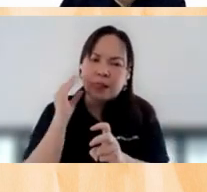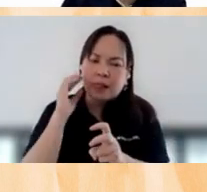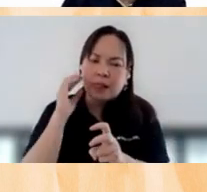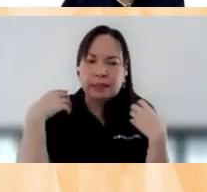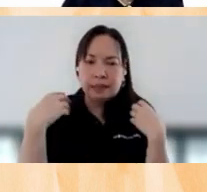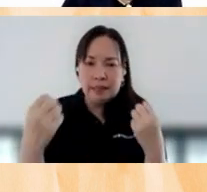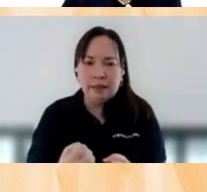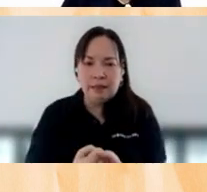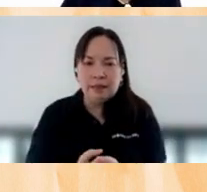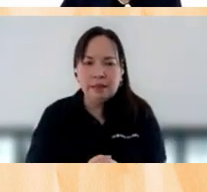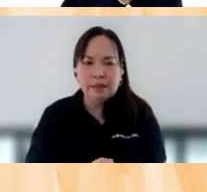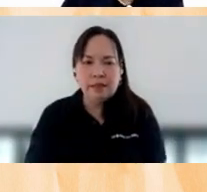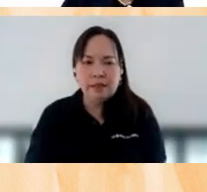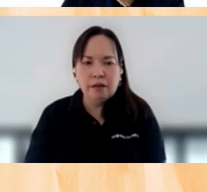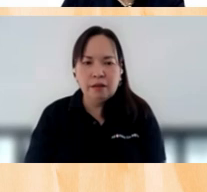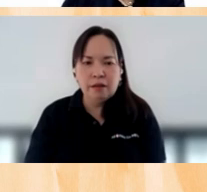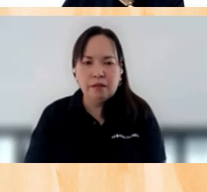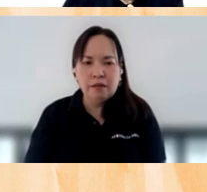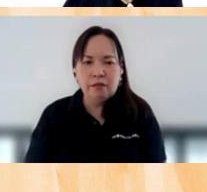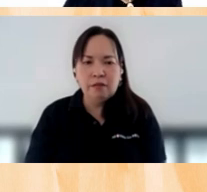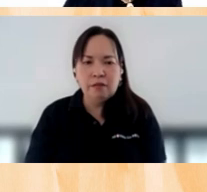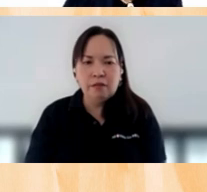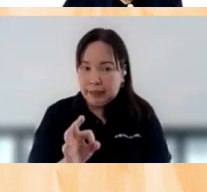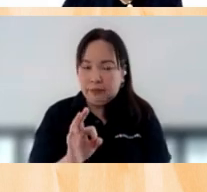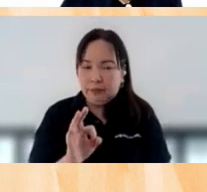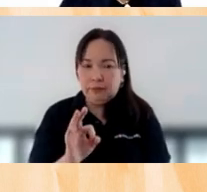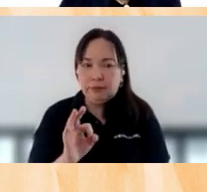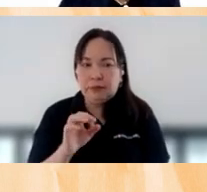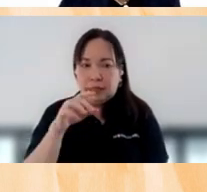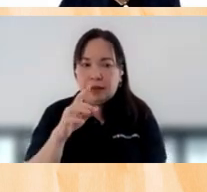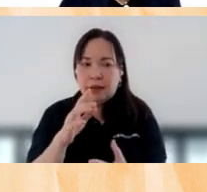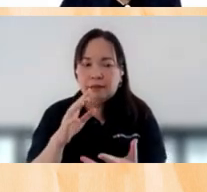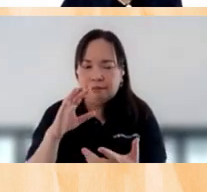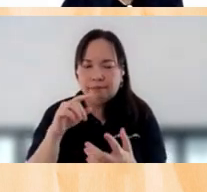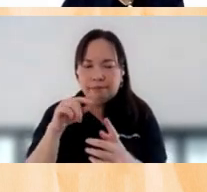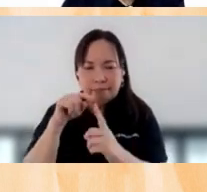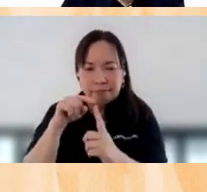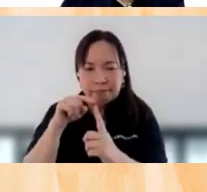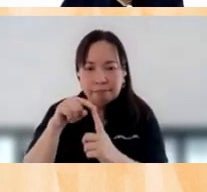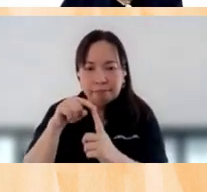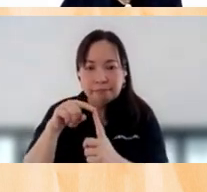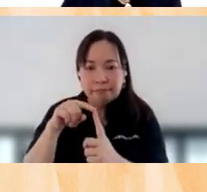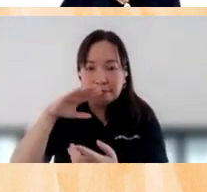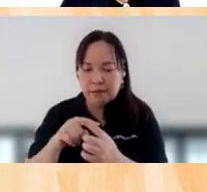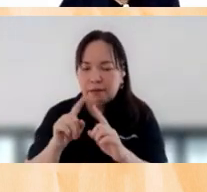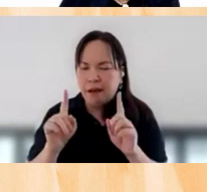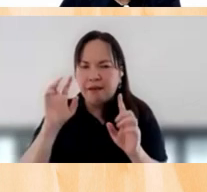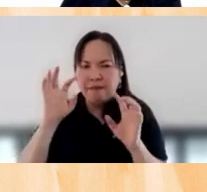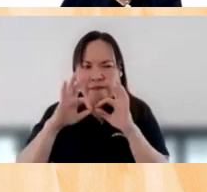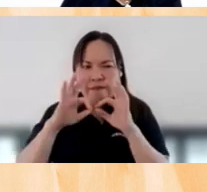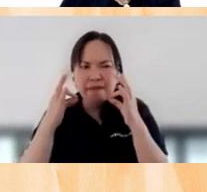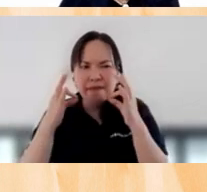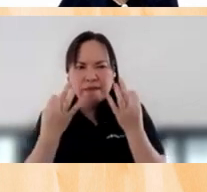chronically neglectful or harmful, no, psychologically, these are risk factors